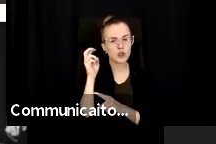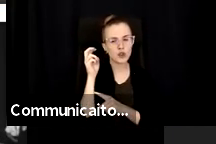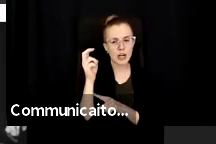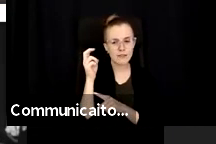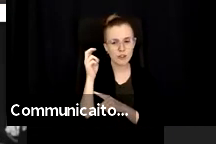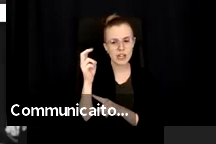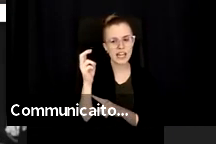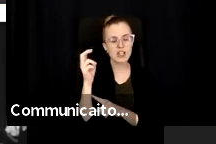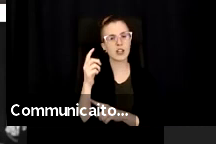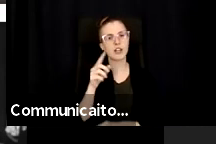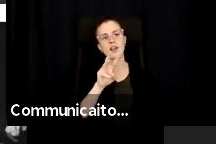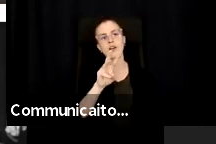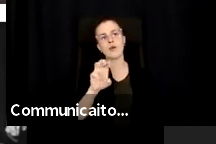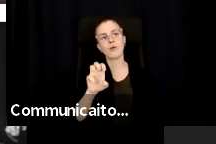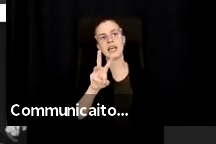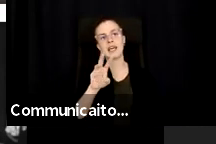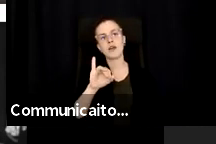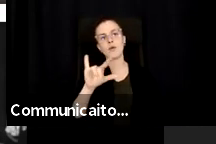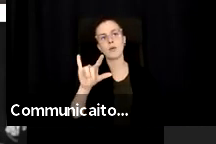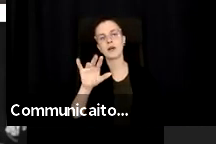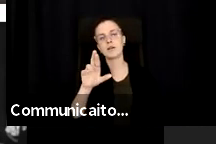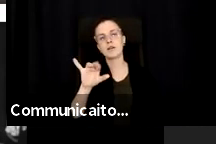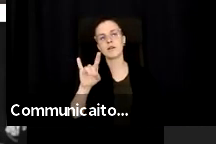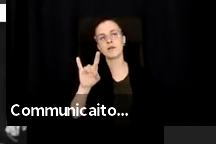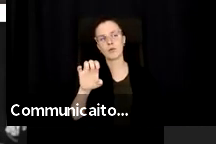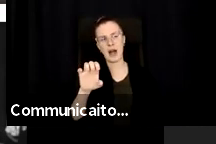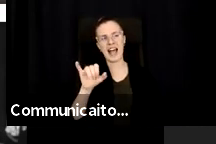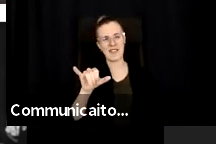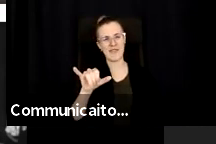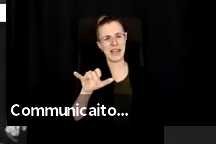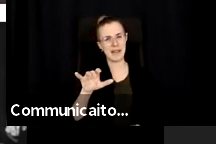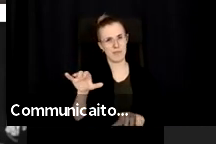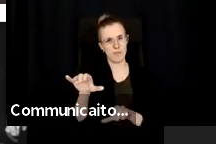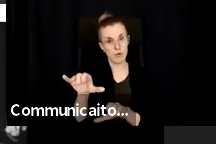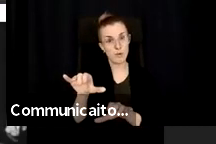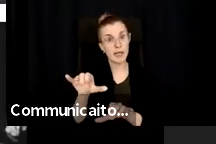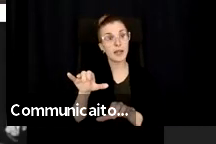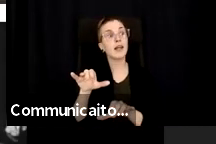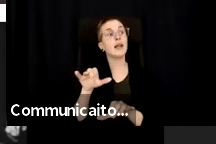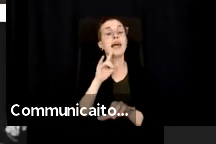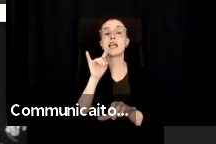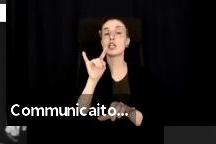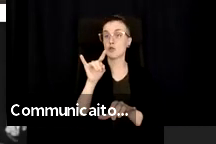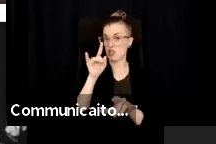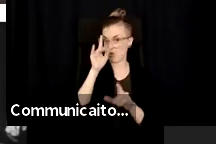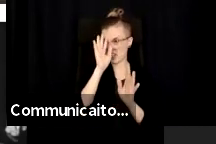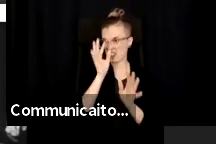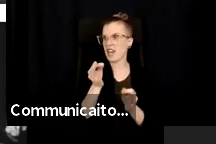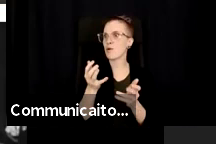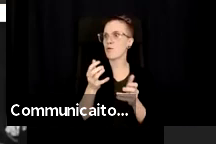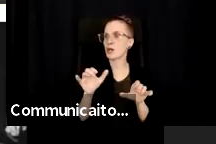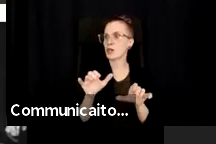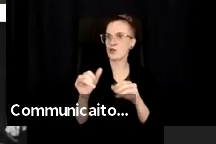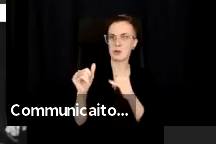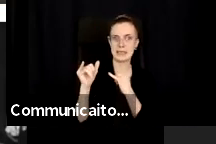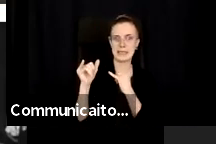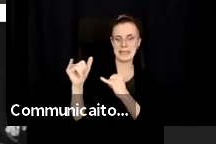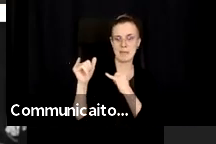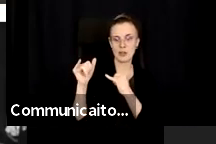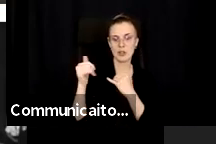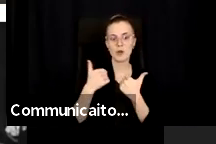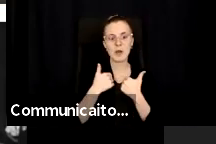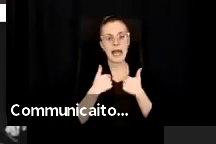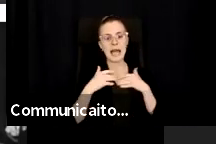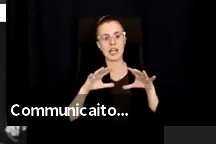Ride. And we decided to do something similar at UT. And we formed a group called People Against